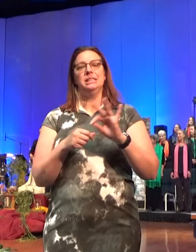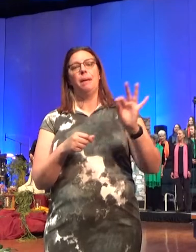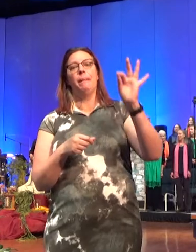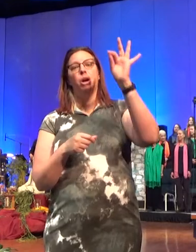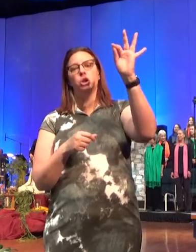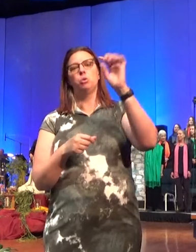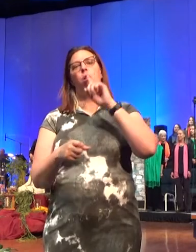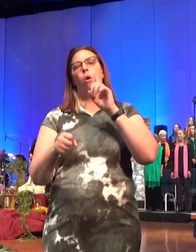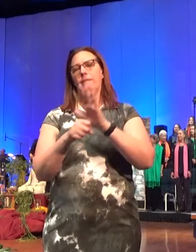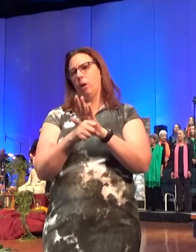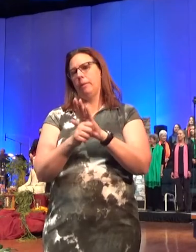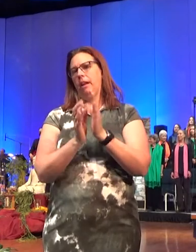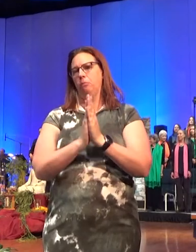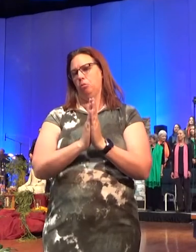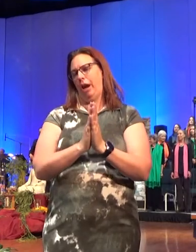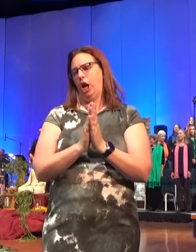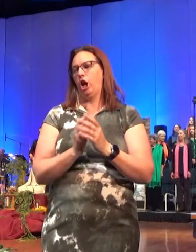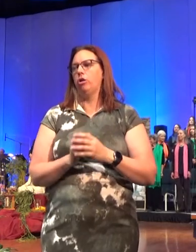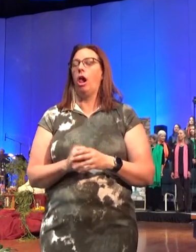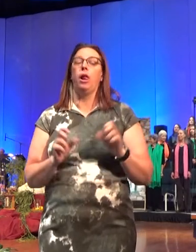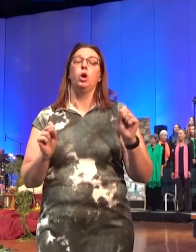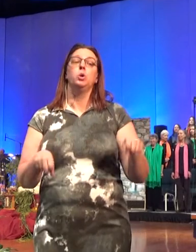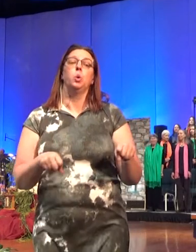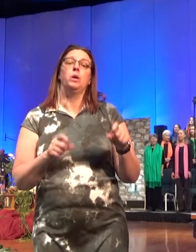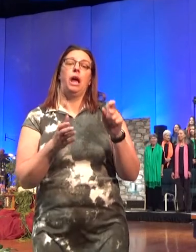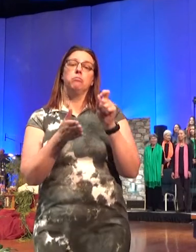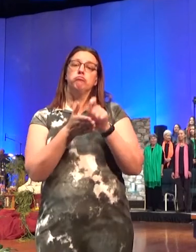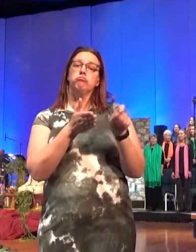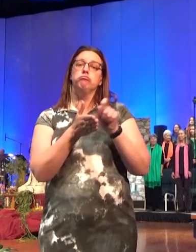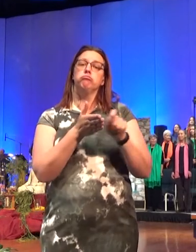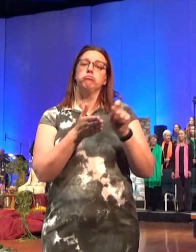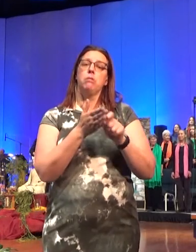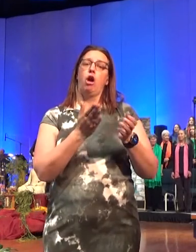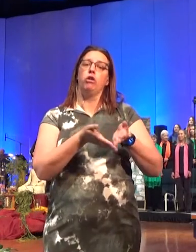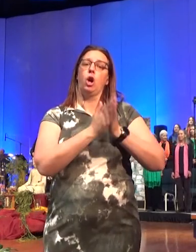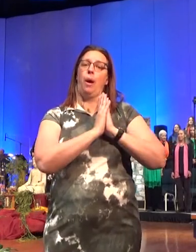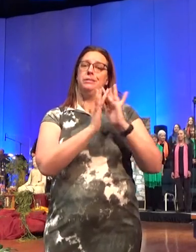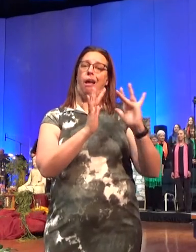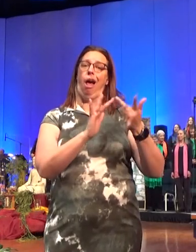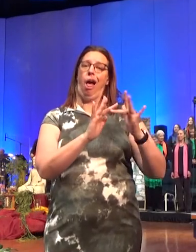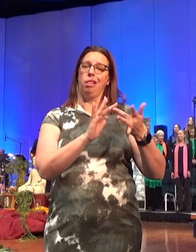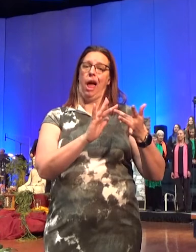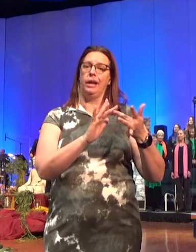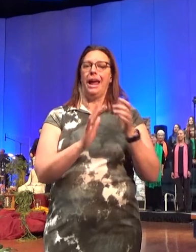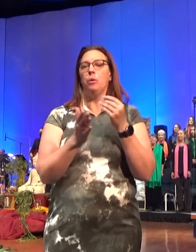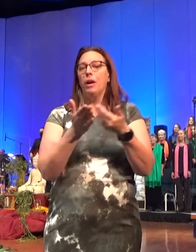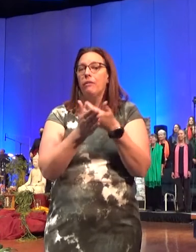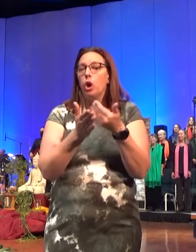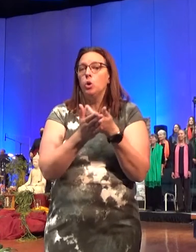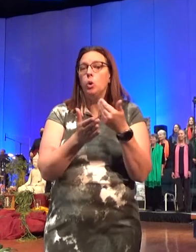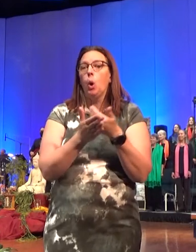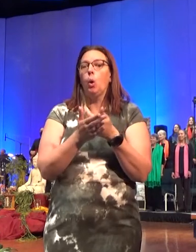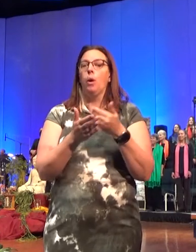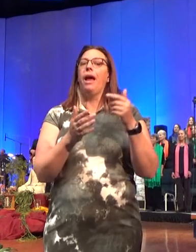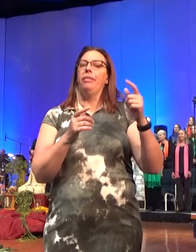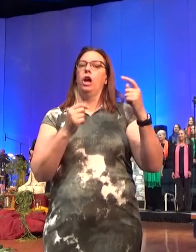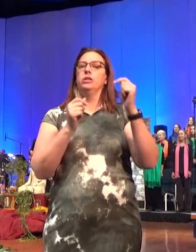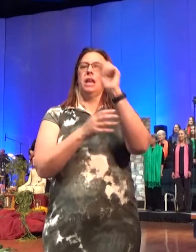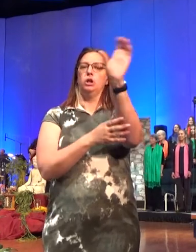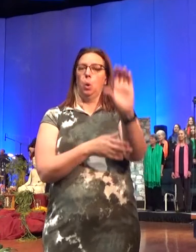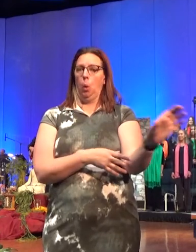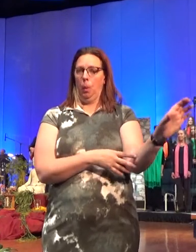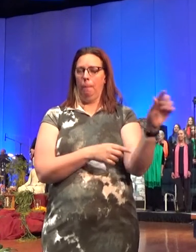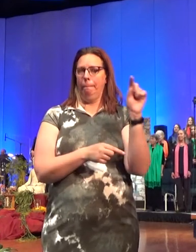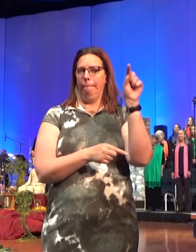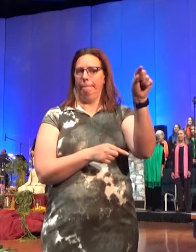of them. You can also submit a prayer online, and we're doing a new thing. There's an online prayer room. You can go to our watch page and click